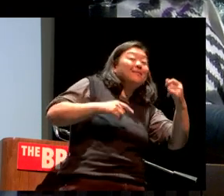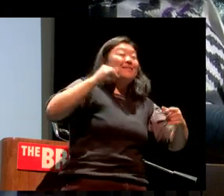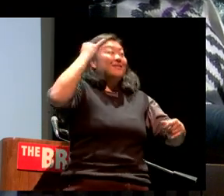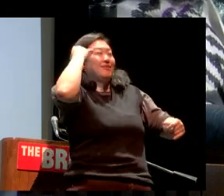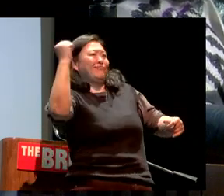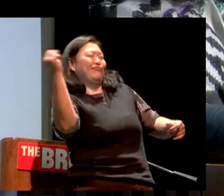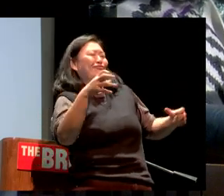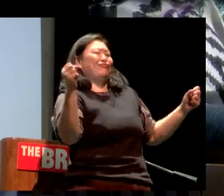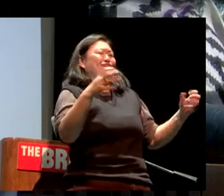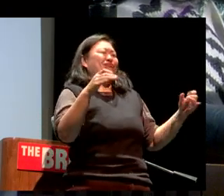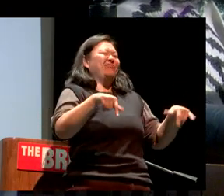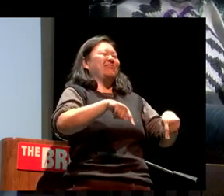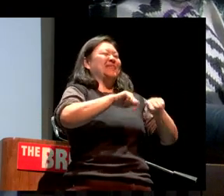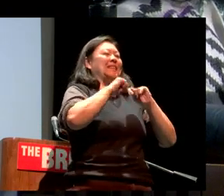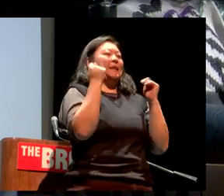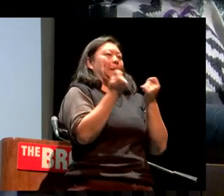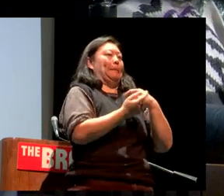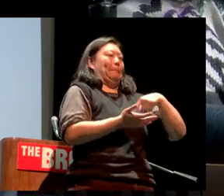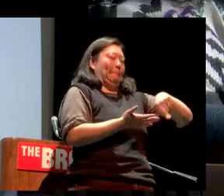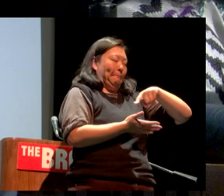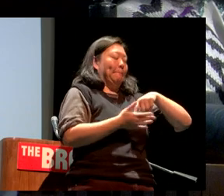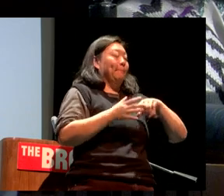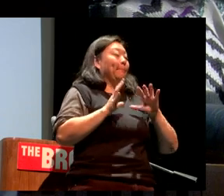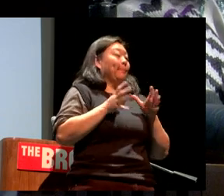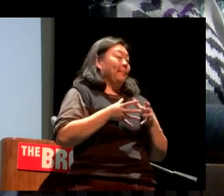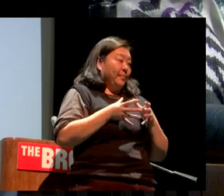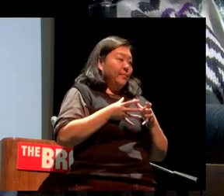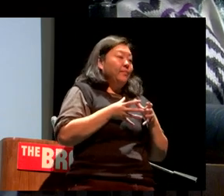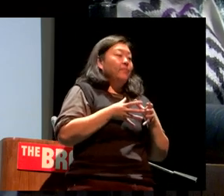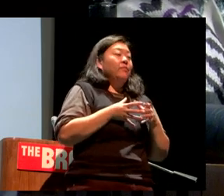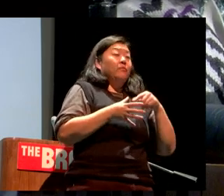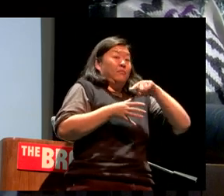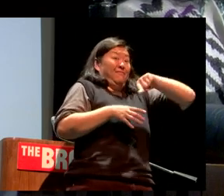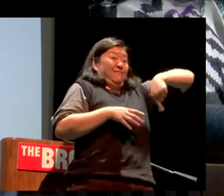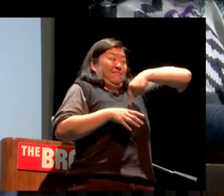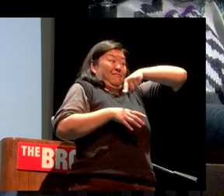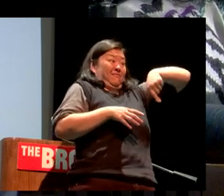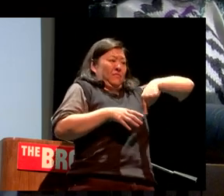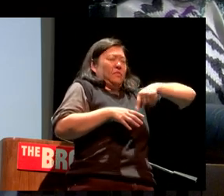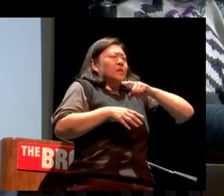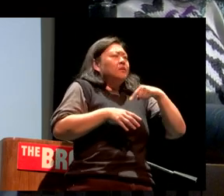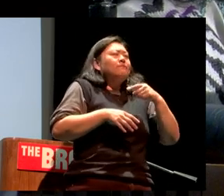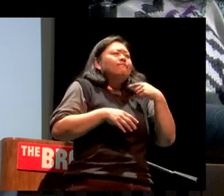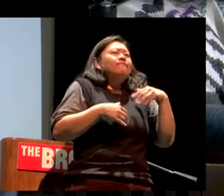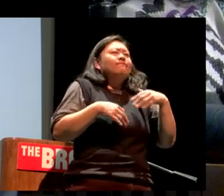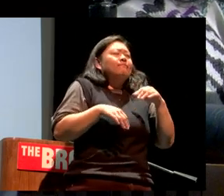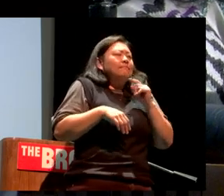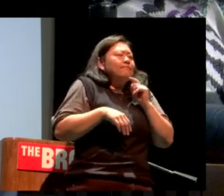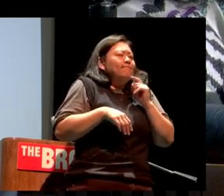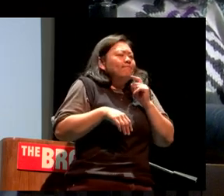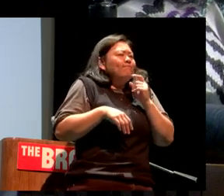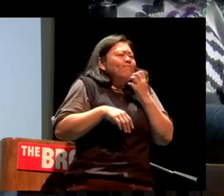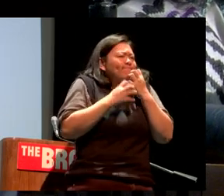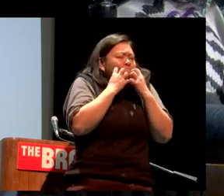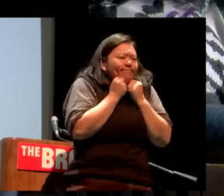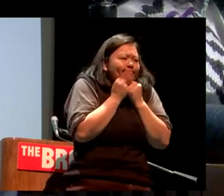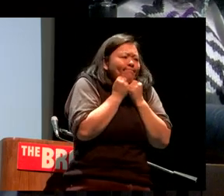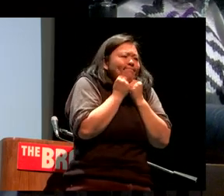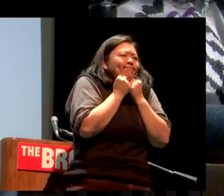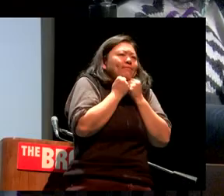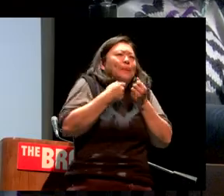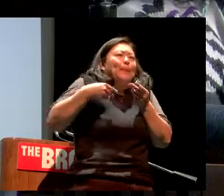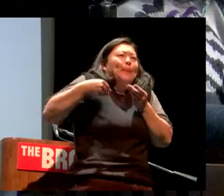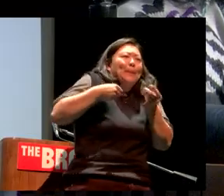of process is very easy, very smooth. More than, you know, any other